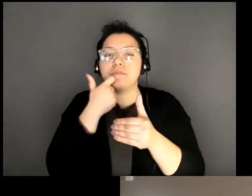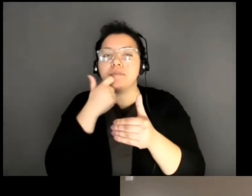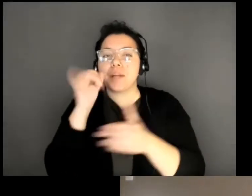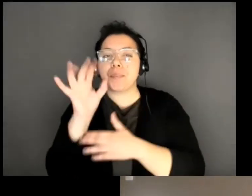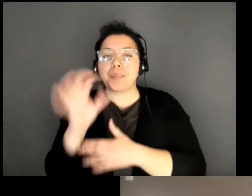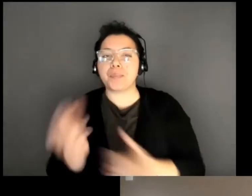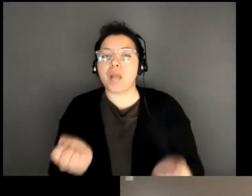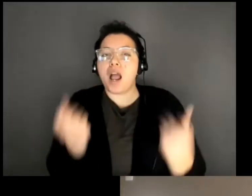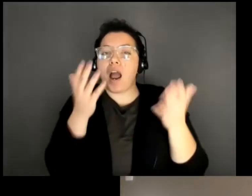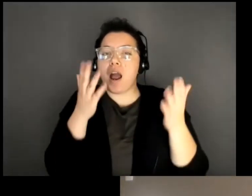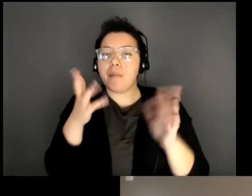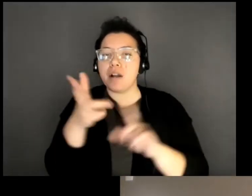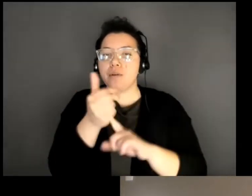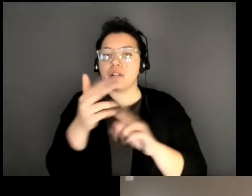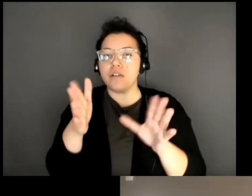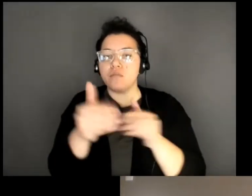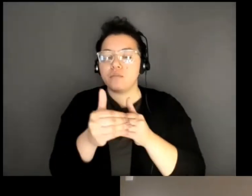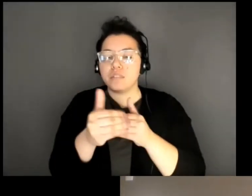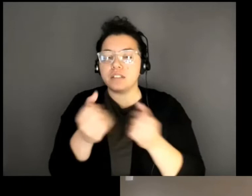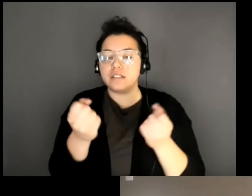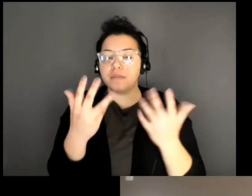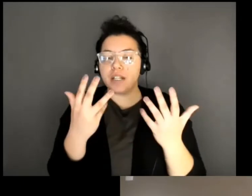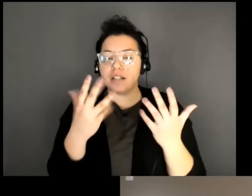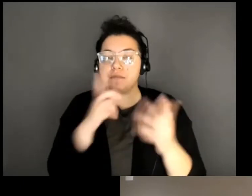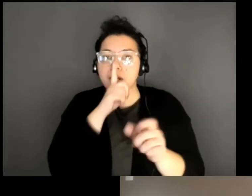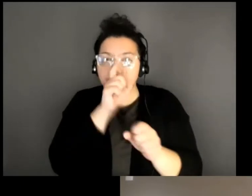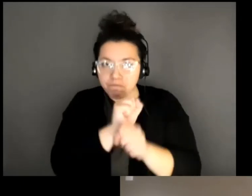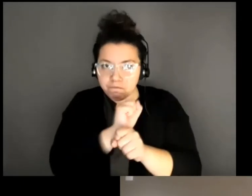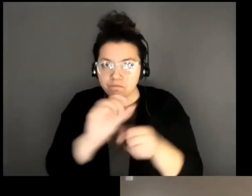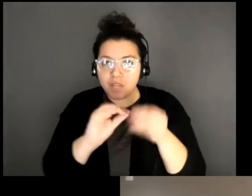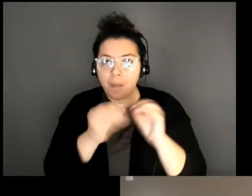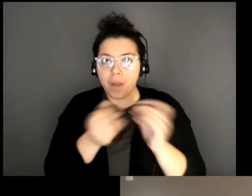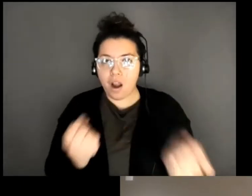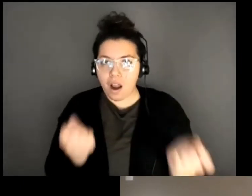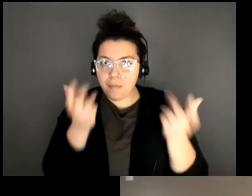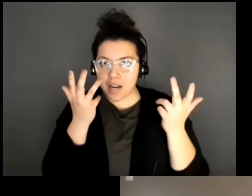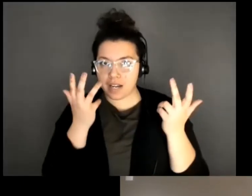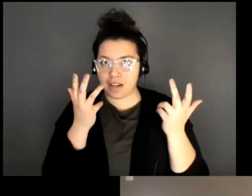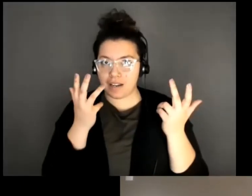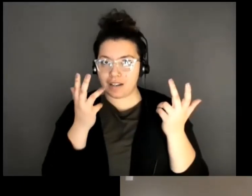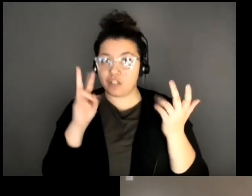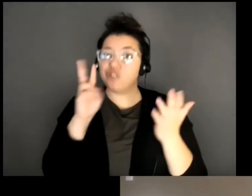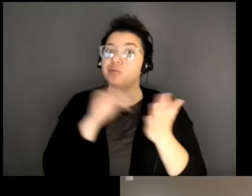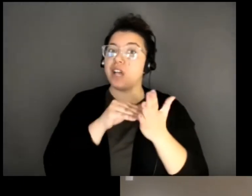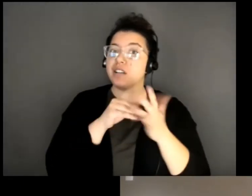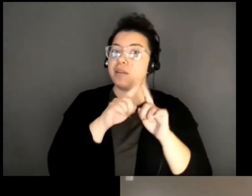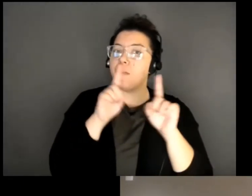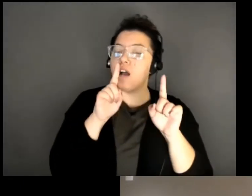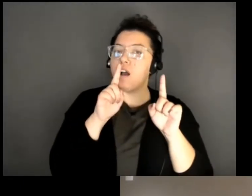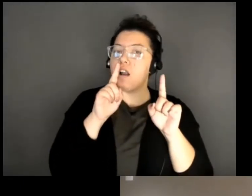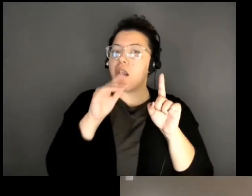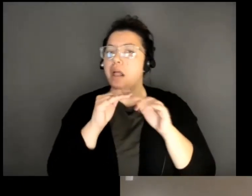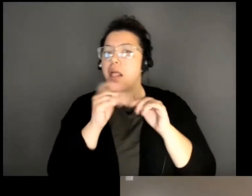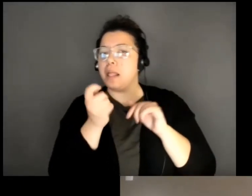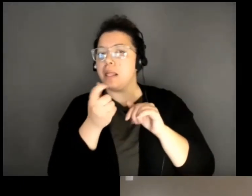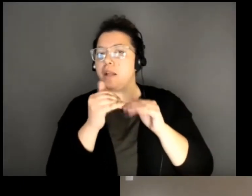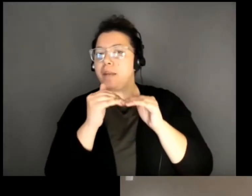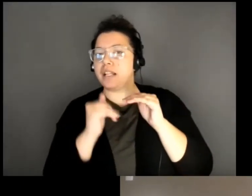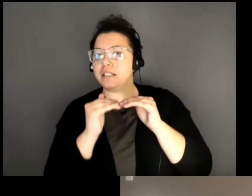has? What was the number he said? That true number. He said 2,000, but then he also said a little bit less than that,